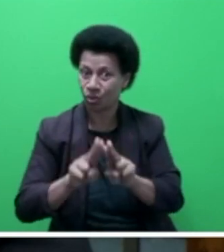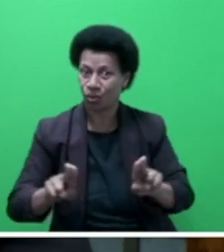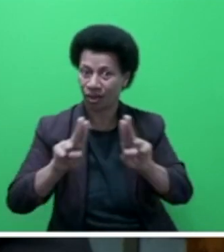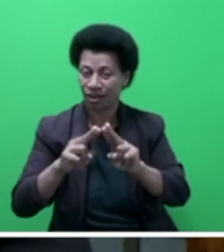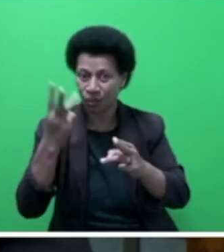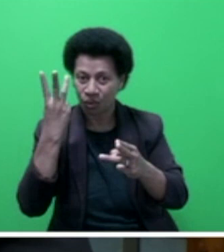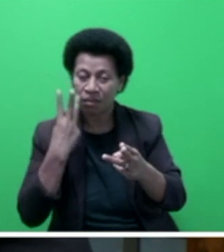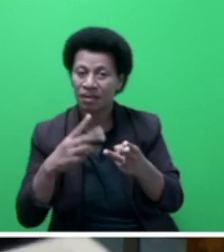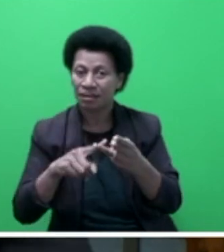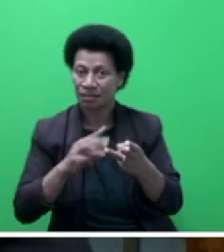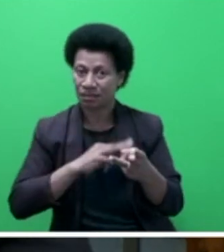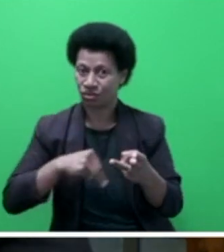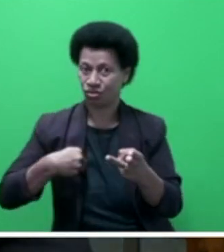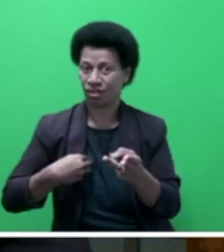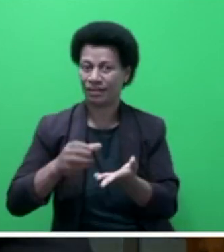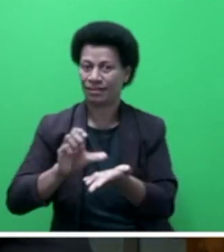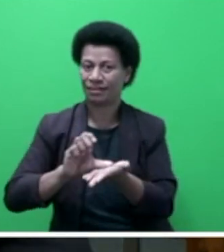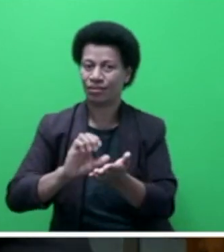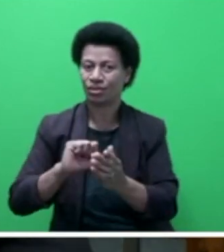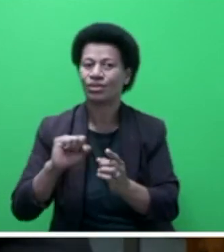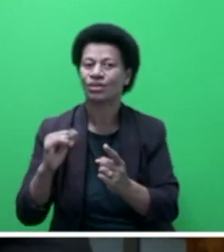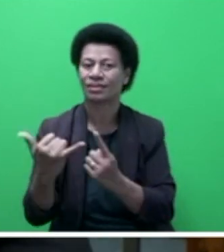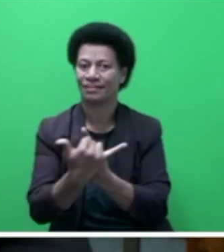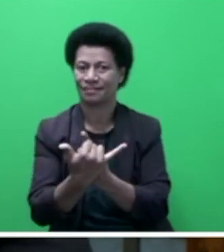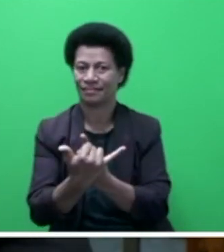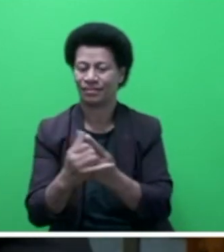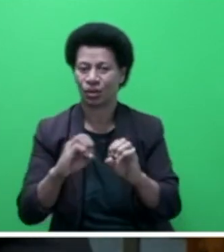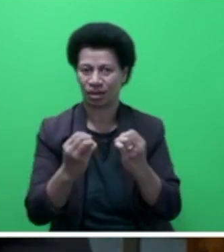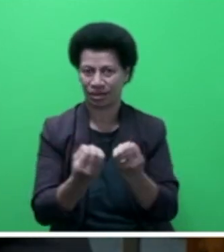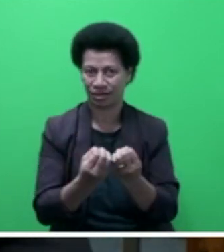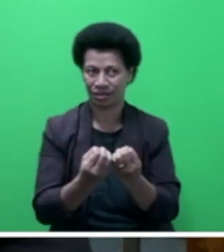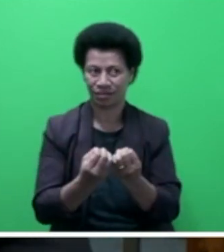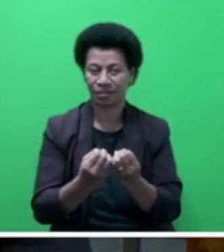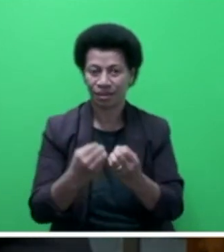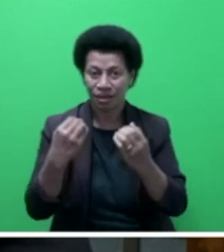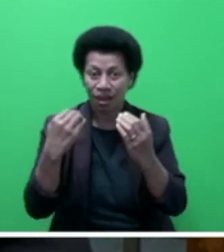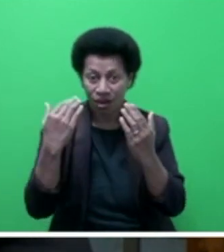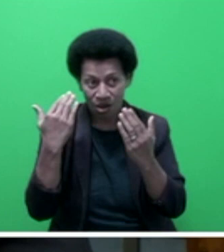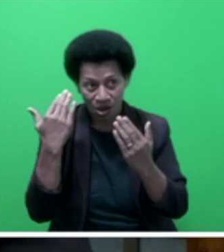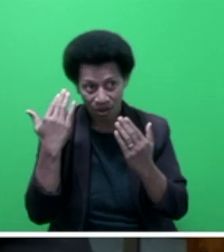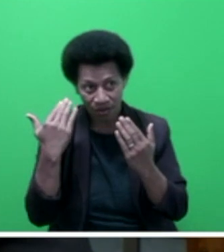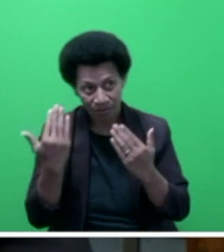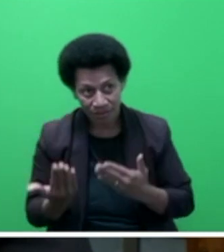and civil society organizations. Honorable Charlotte Rondronro yesterday